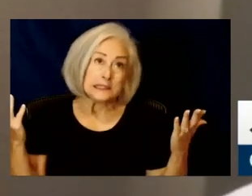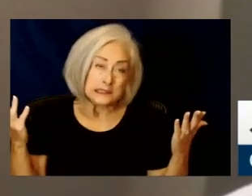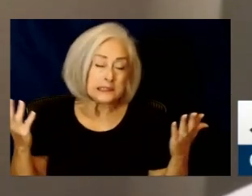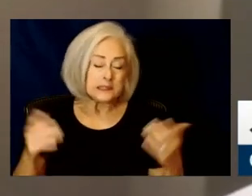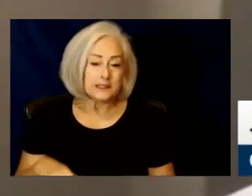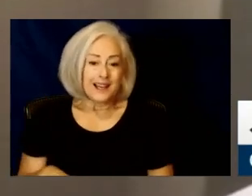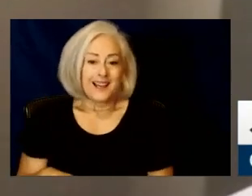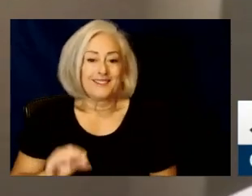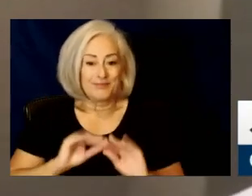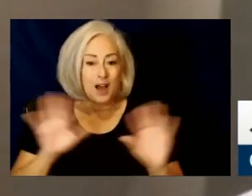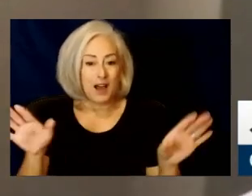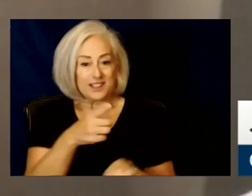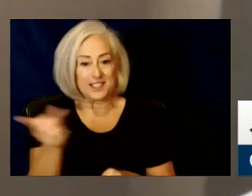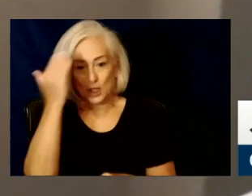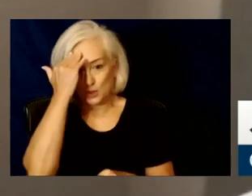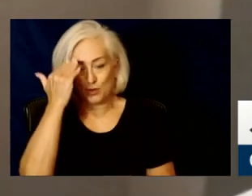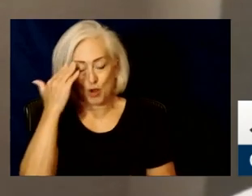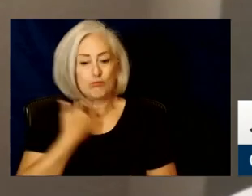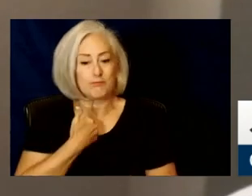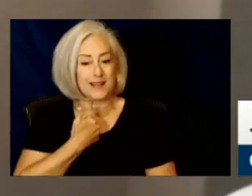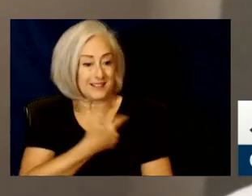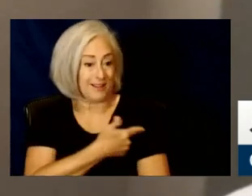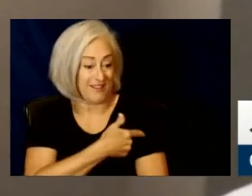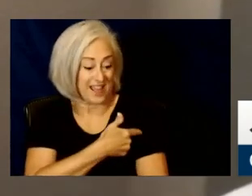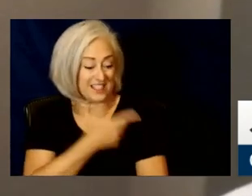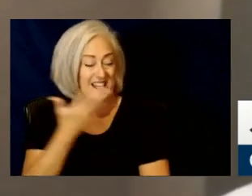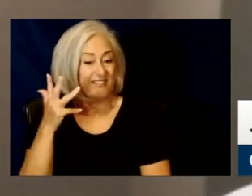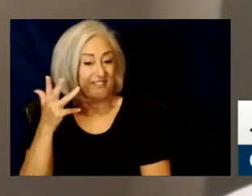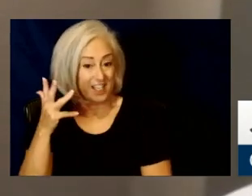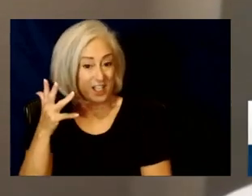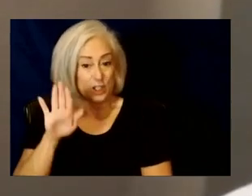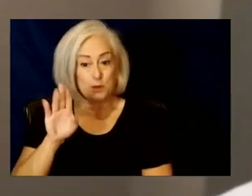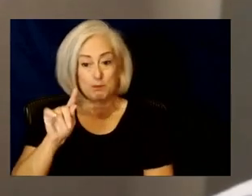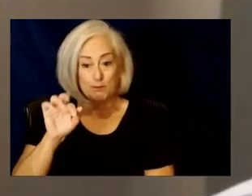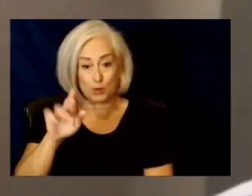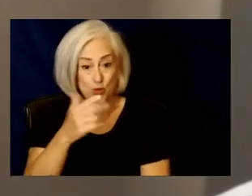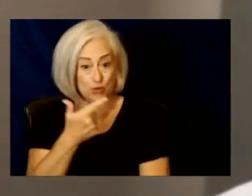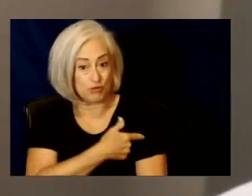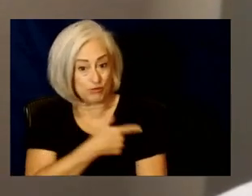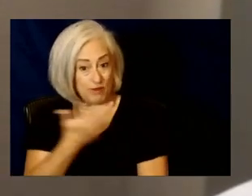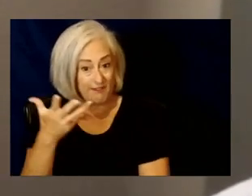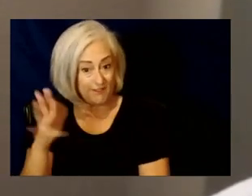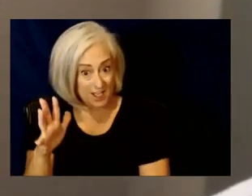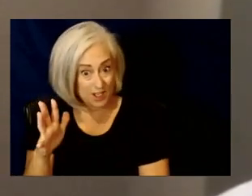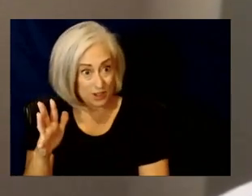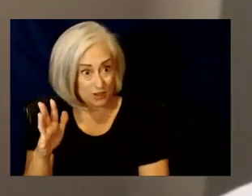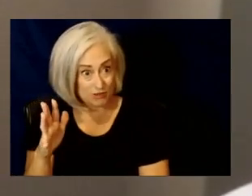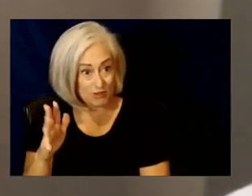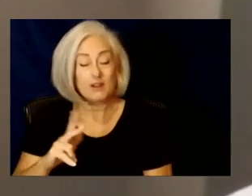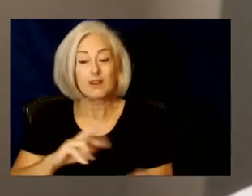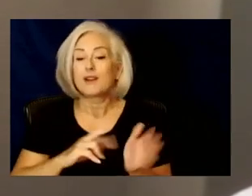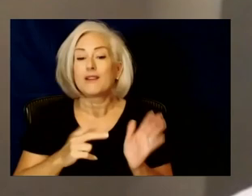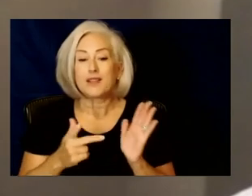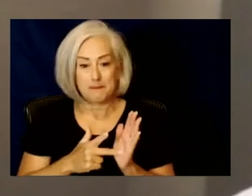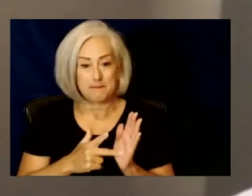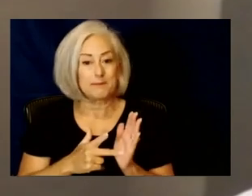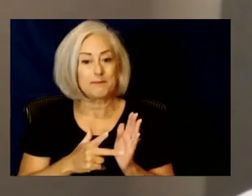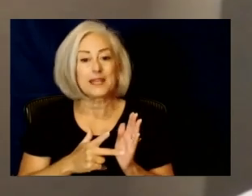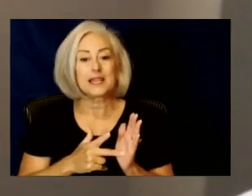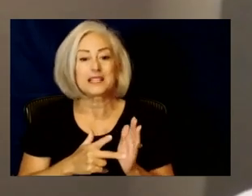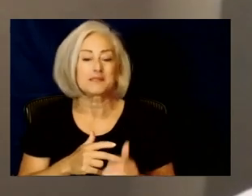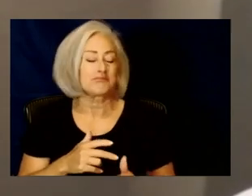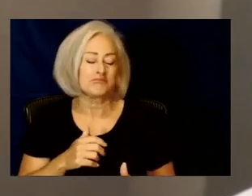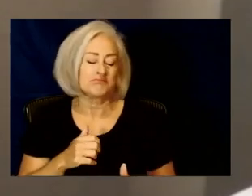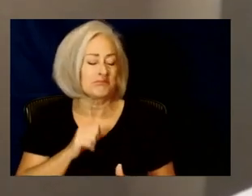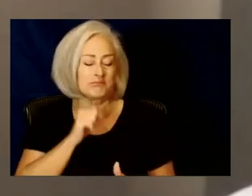As obviously you all know, I've been vaccinated and boosted, and as a result, I'm not feeling too bad, just